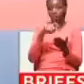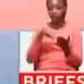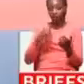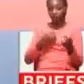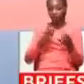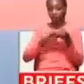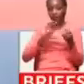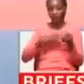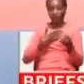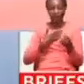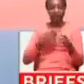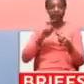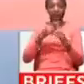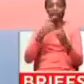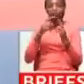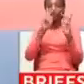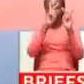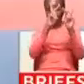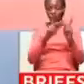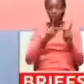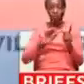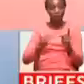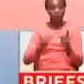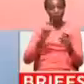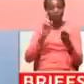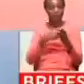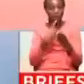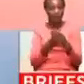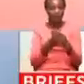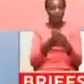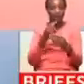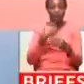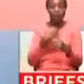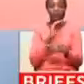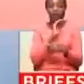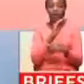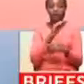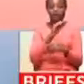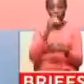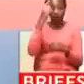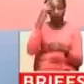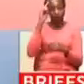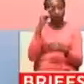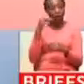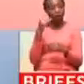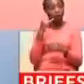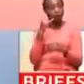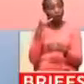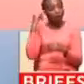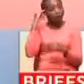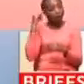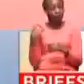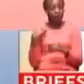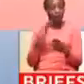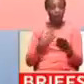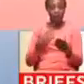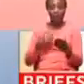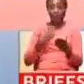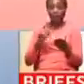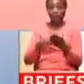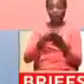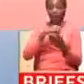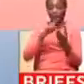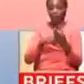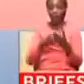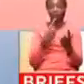ministering somewhere in Kisumu. And then I asked for Erica's contacts, and we just started, you know, talking, because, you know,